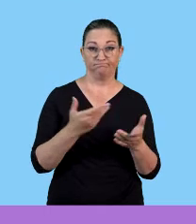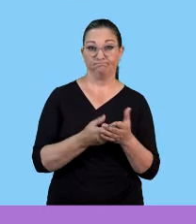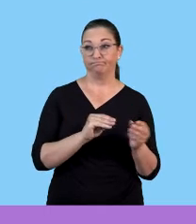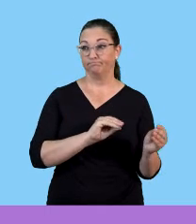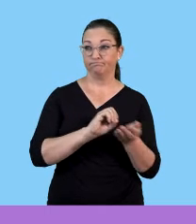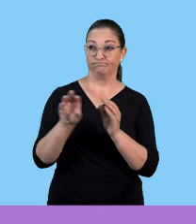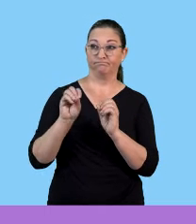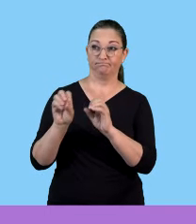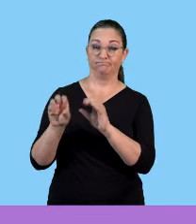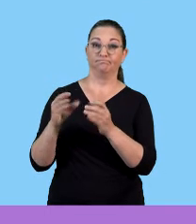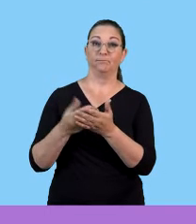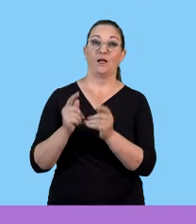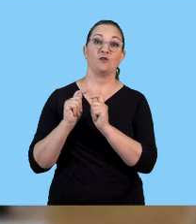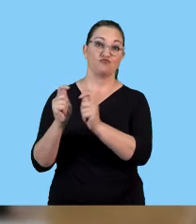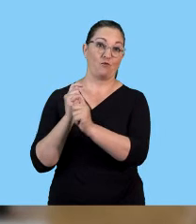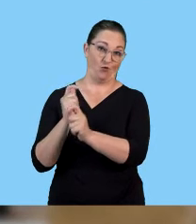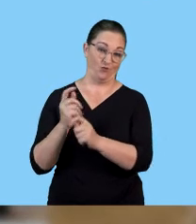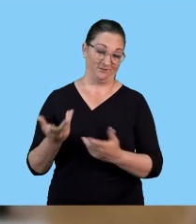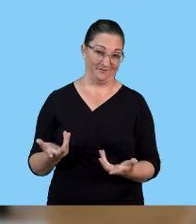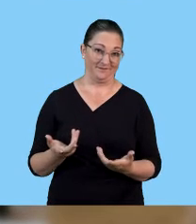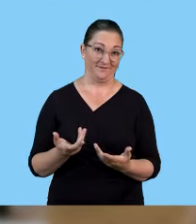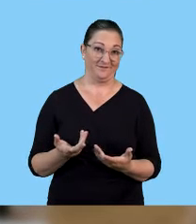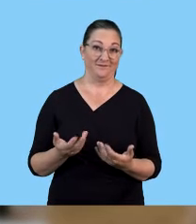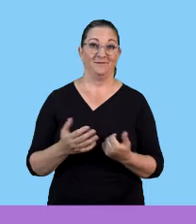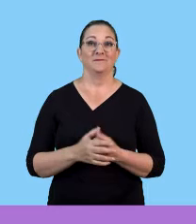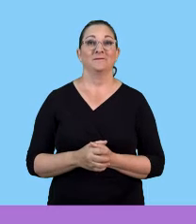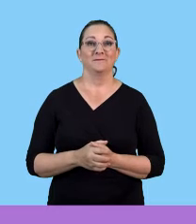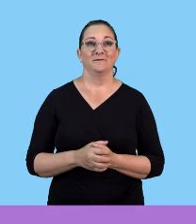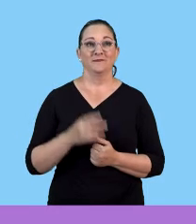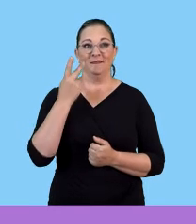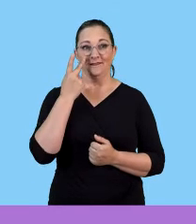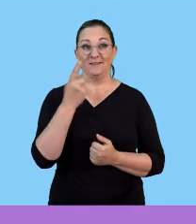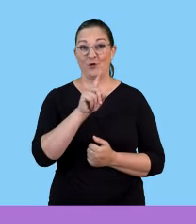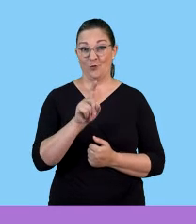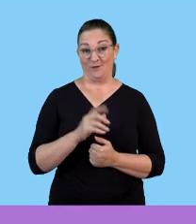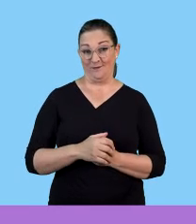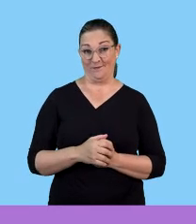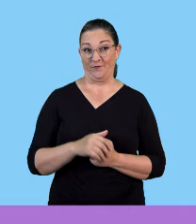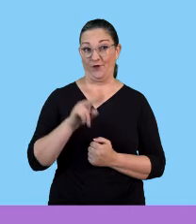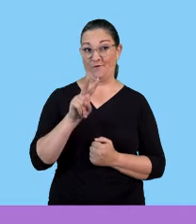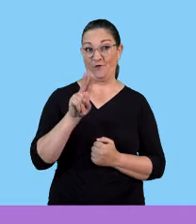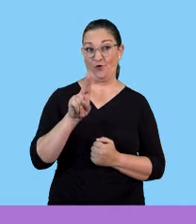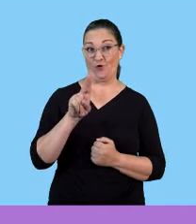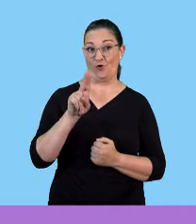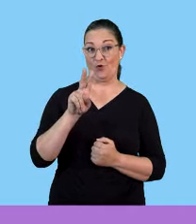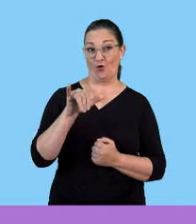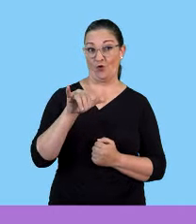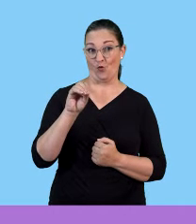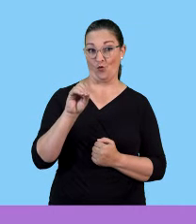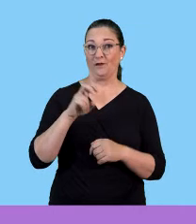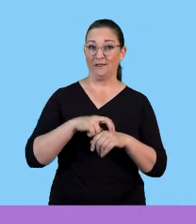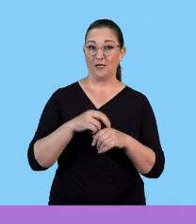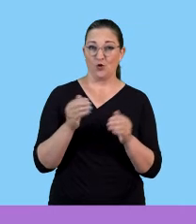they can be transported to stores. Ooh, a mouthful, eh? All right, let's get stuck into the questions. Vuyo has to pack